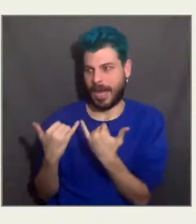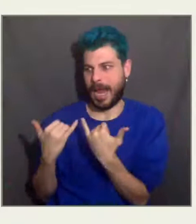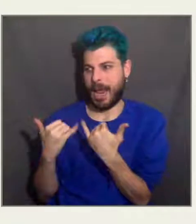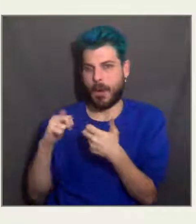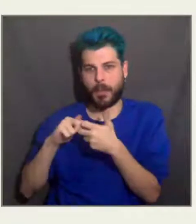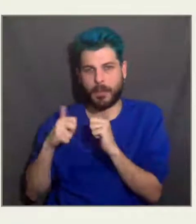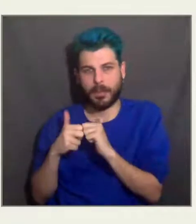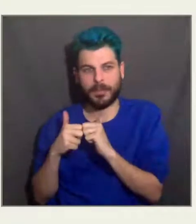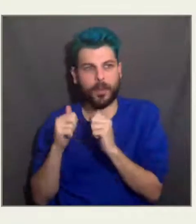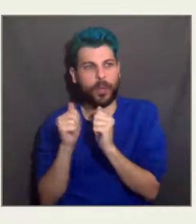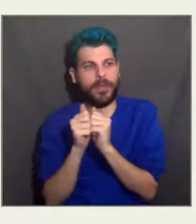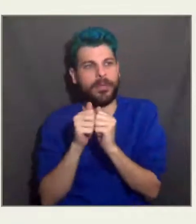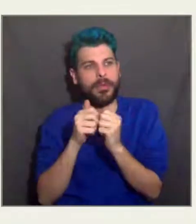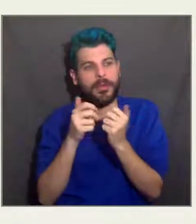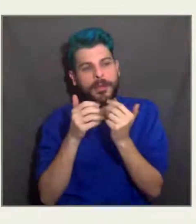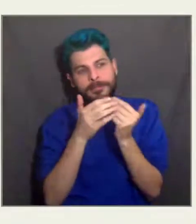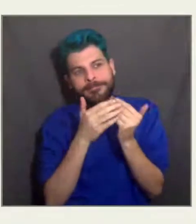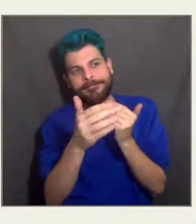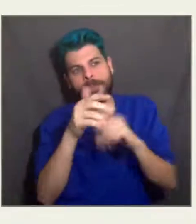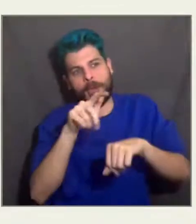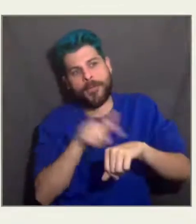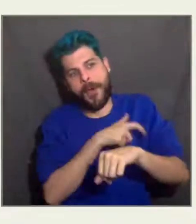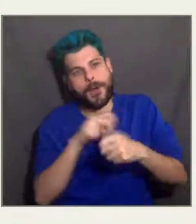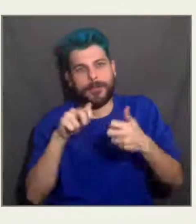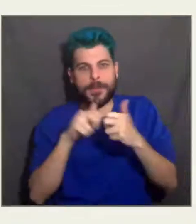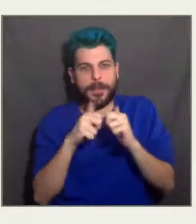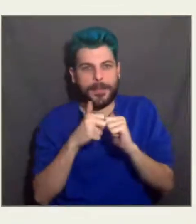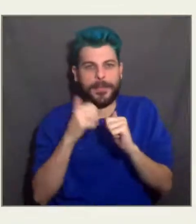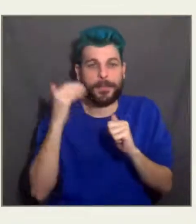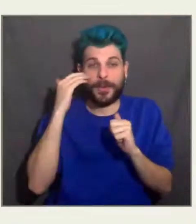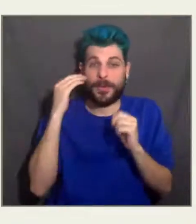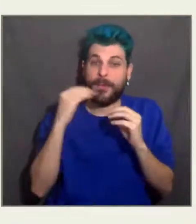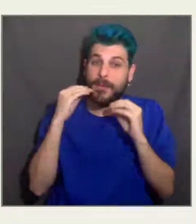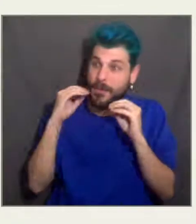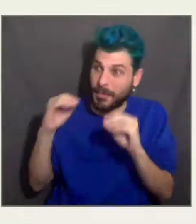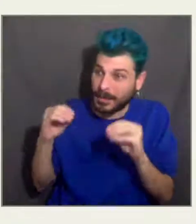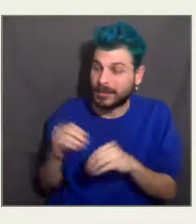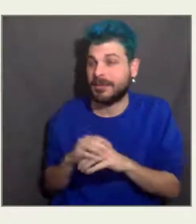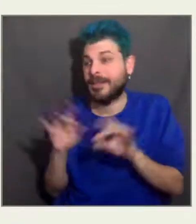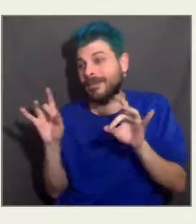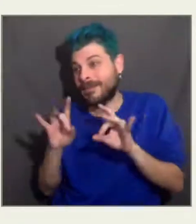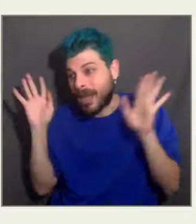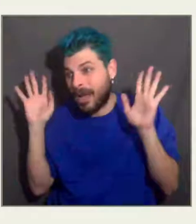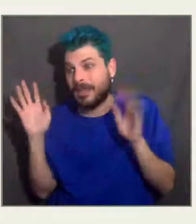we're all talking about, the unhoused, crime, and violence, with